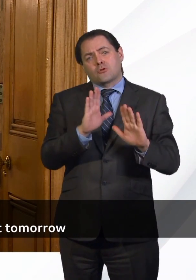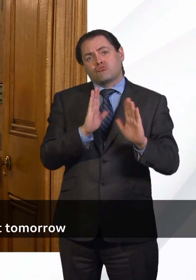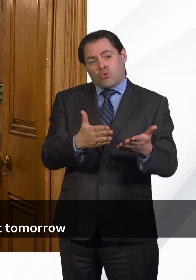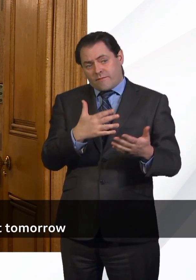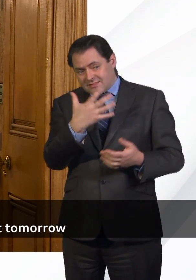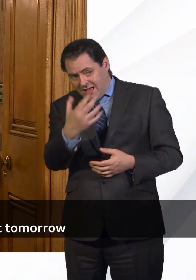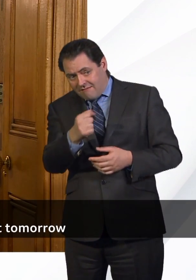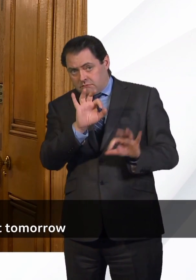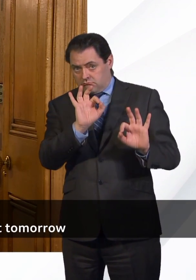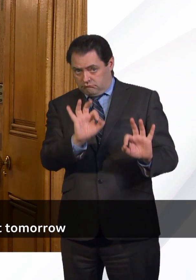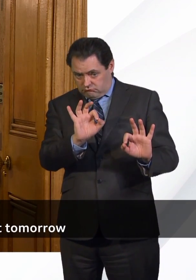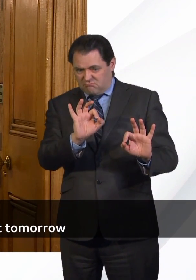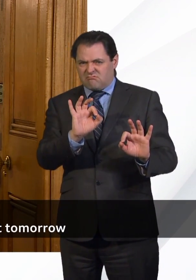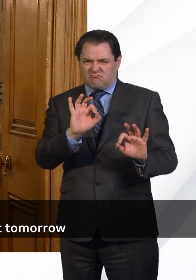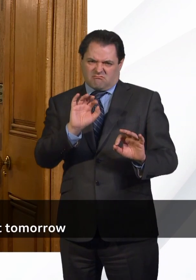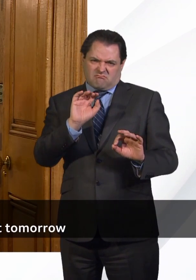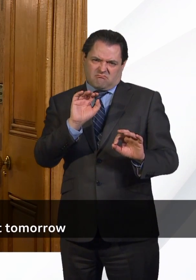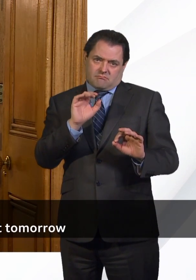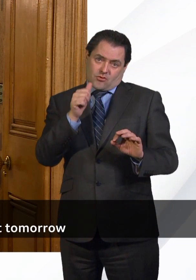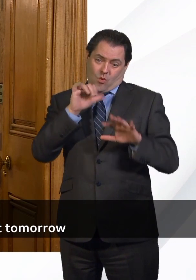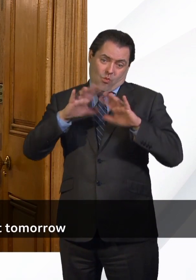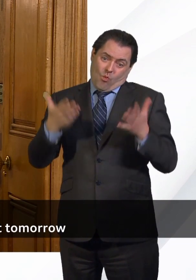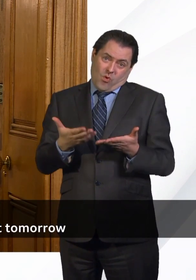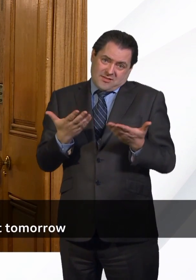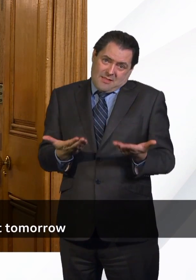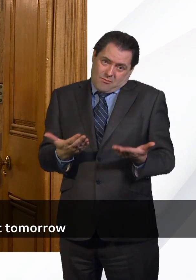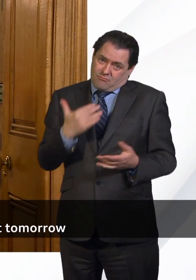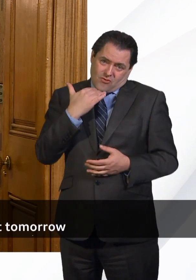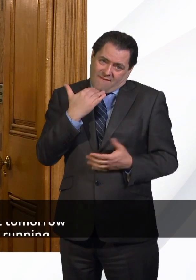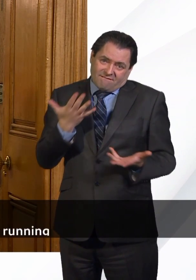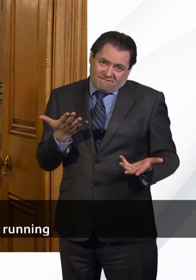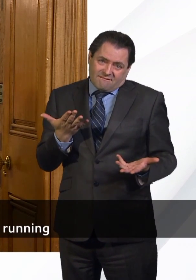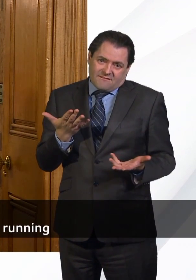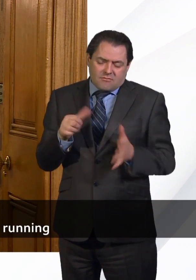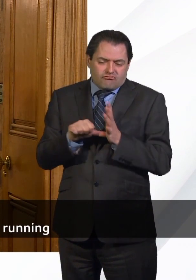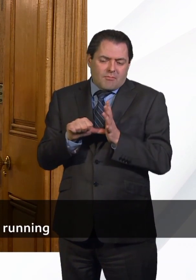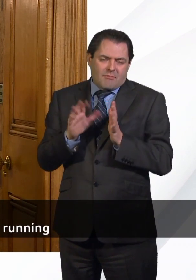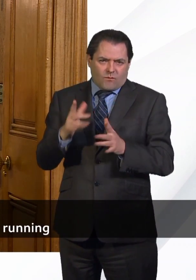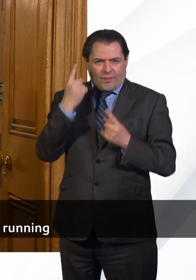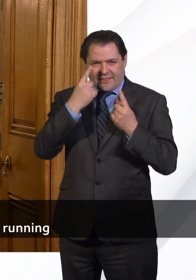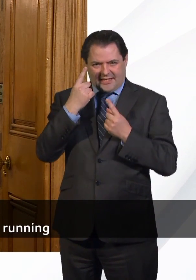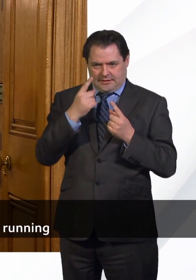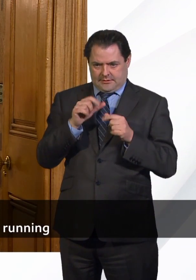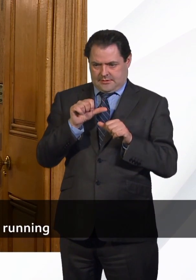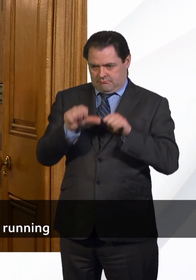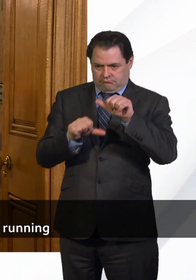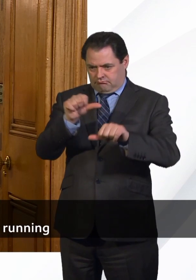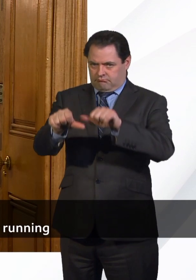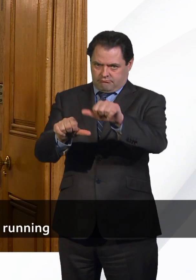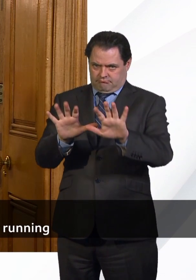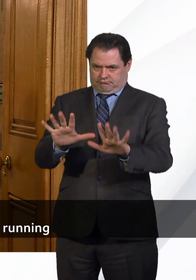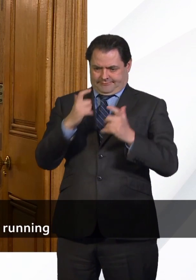PPE, and there's a worldwide shortage, as you say. So we do need to take that into consideration before making